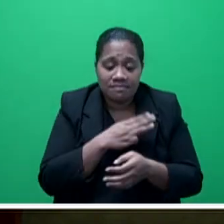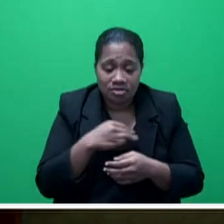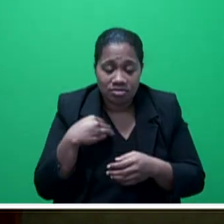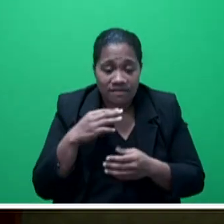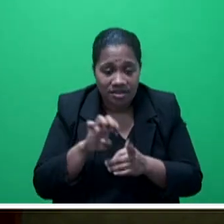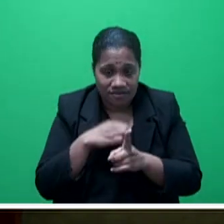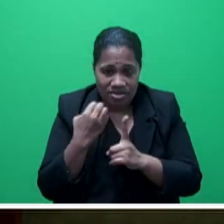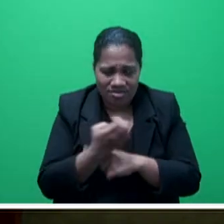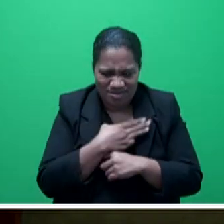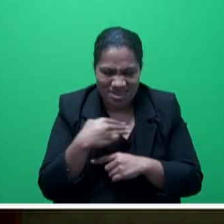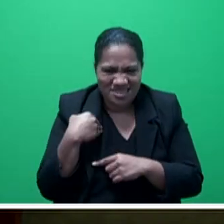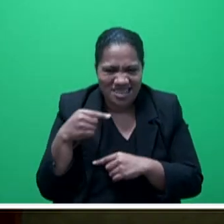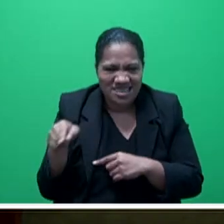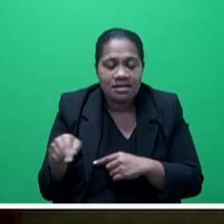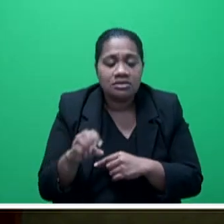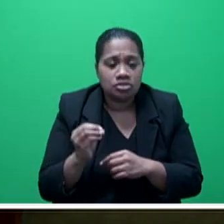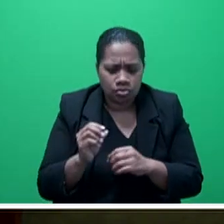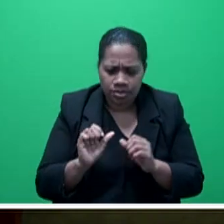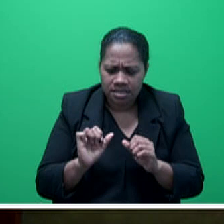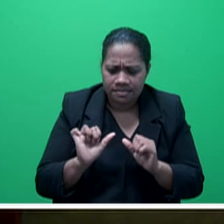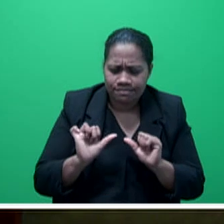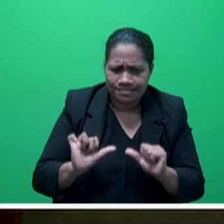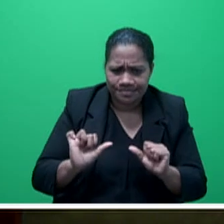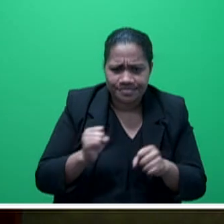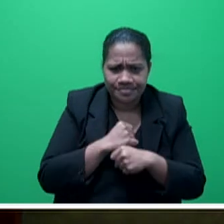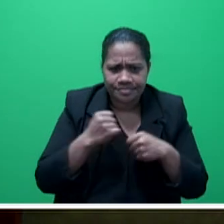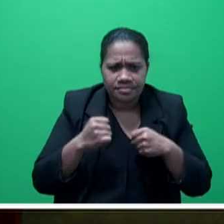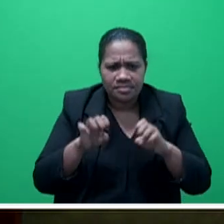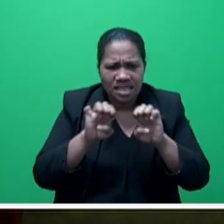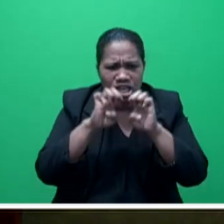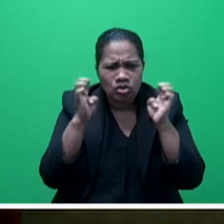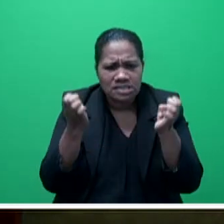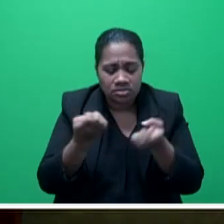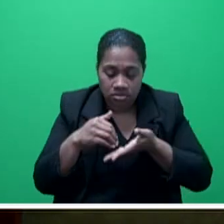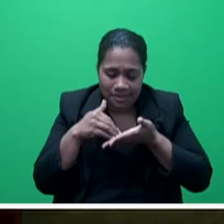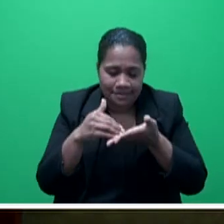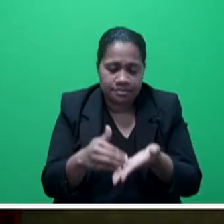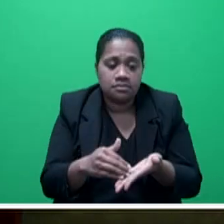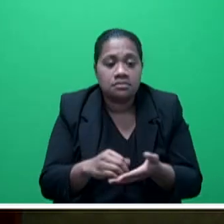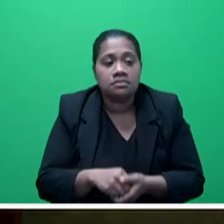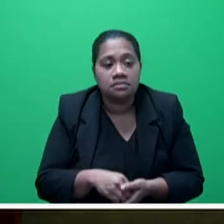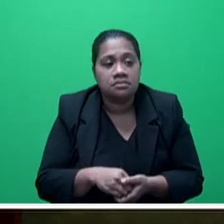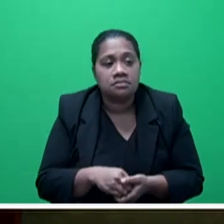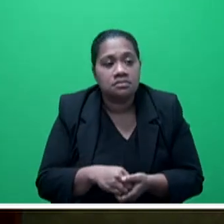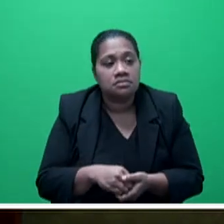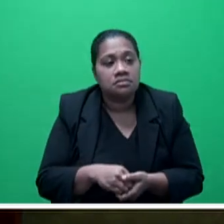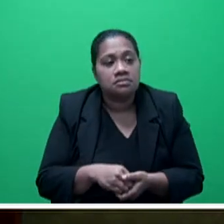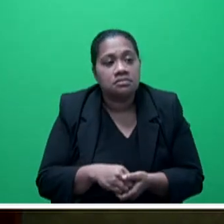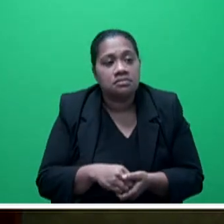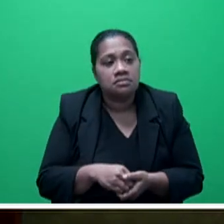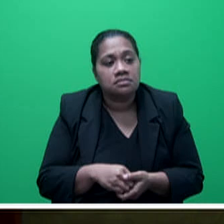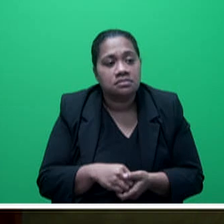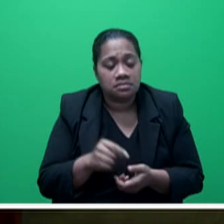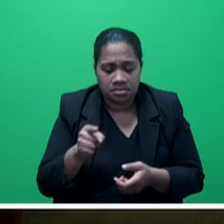apart from protecting our ecosystem, helps in carbon sequestration. It sequesters carbon 10 times more